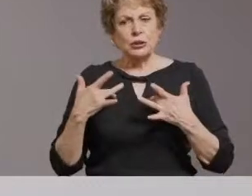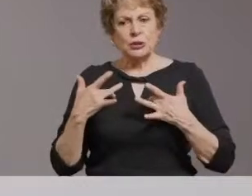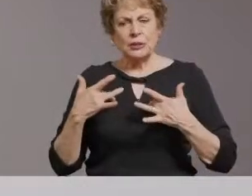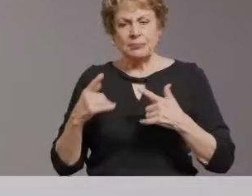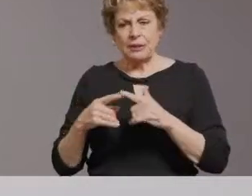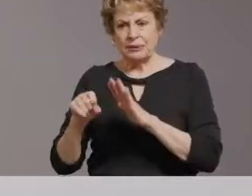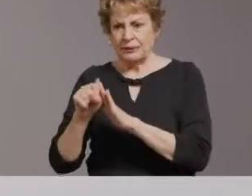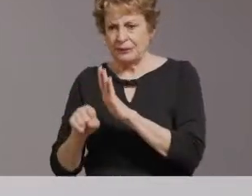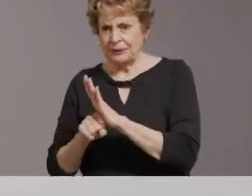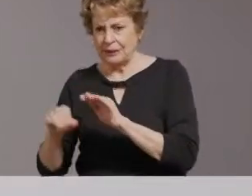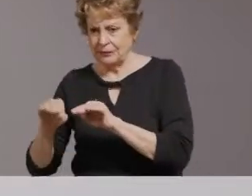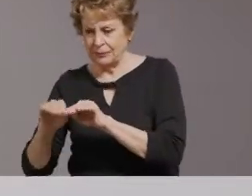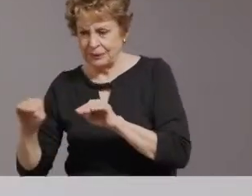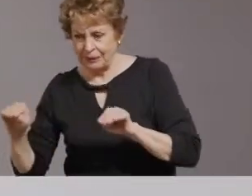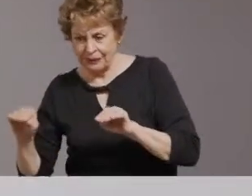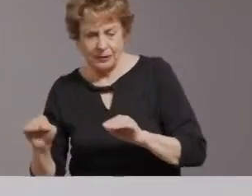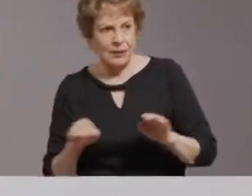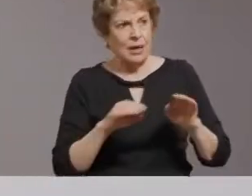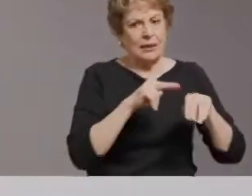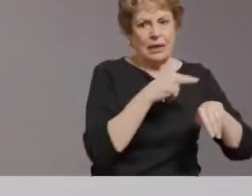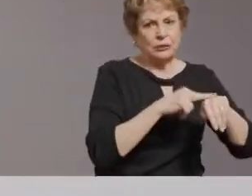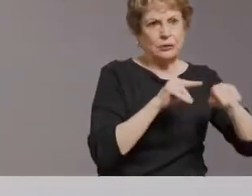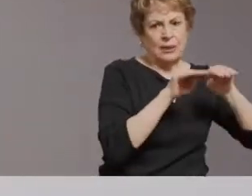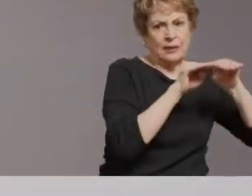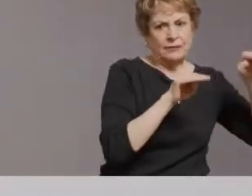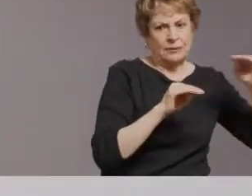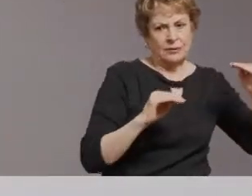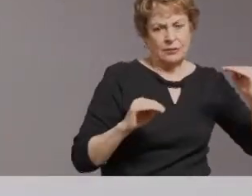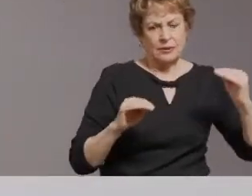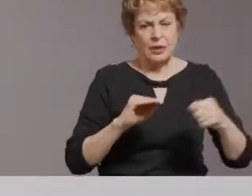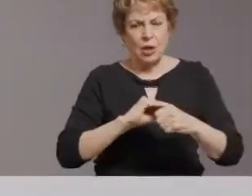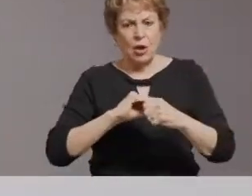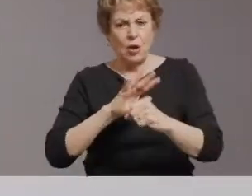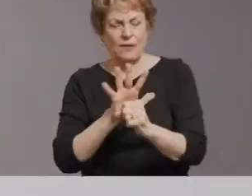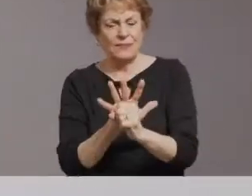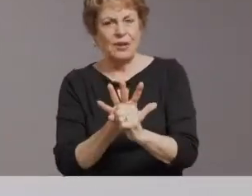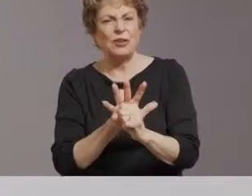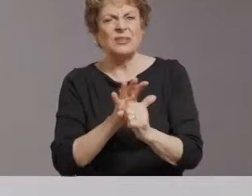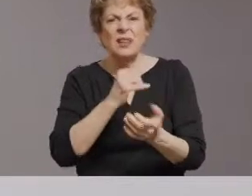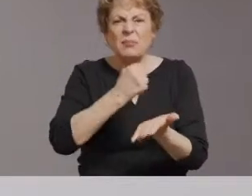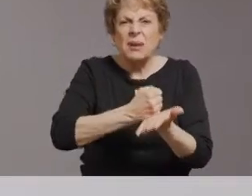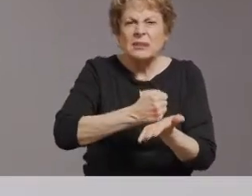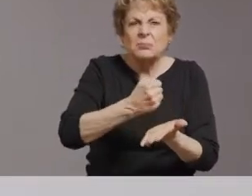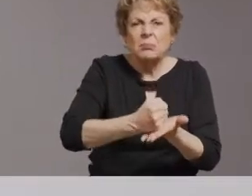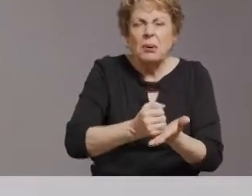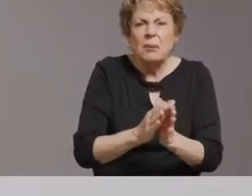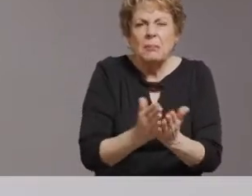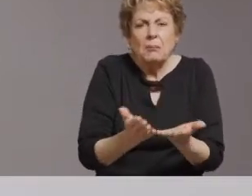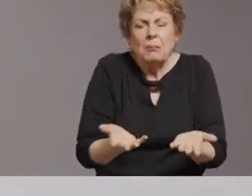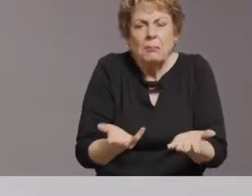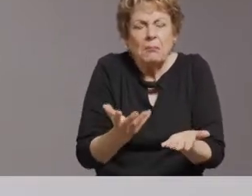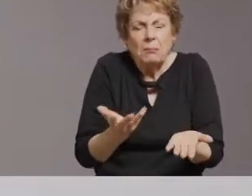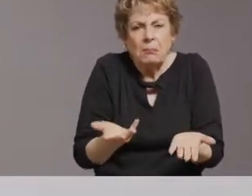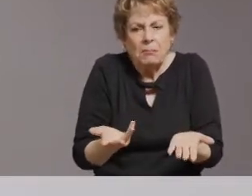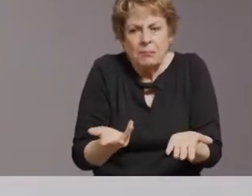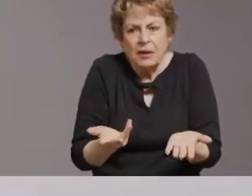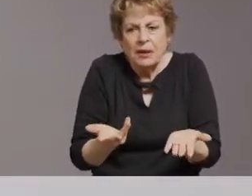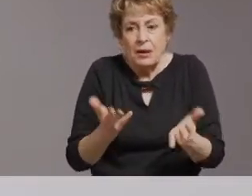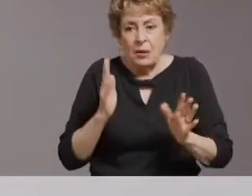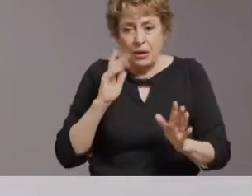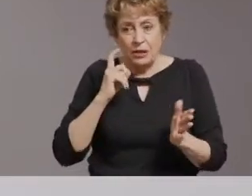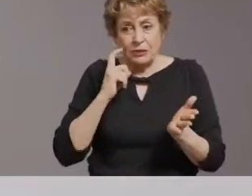what you call a COVID passport. The idea of having something that would be recognized, whether it's